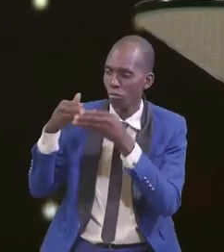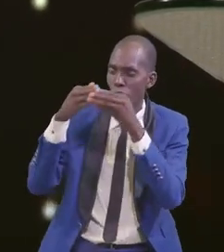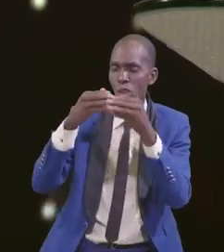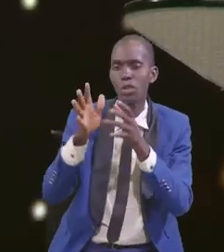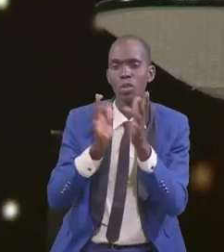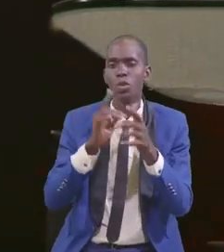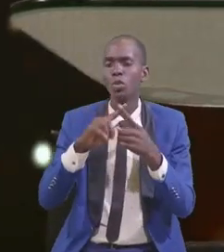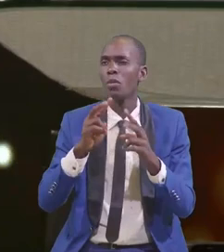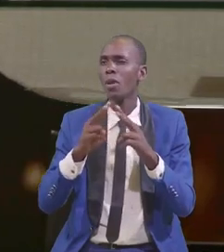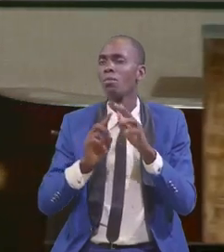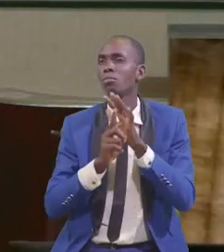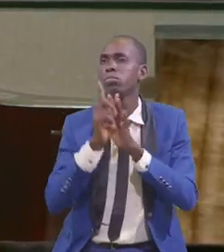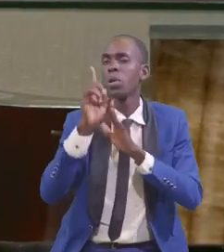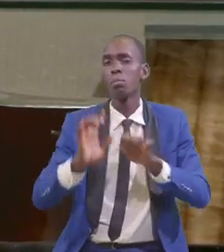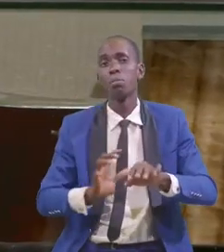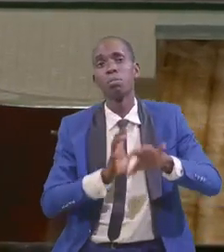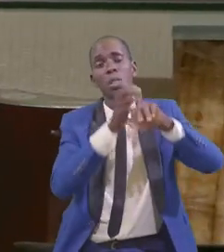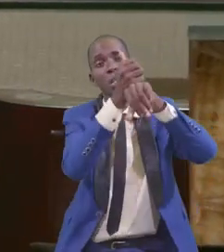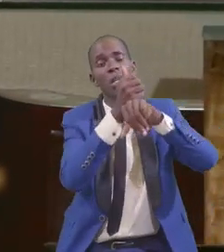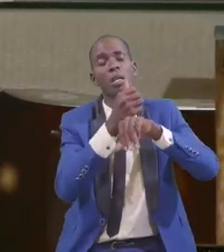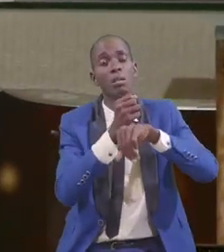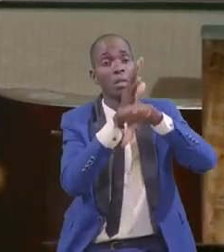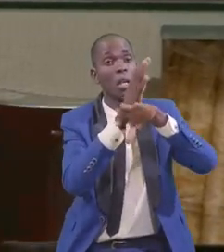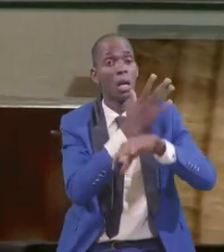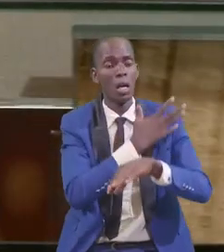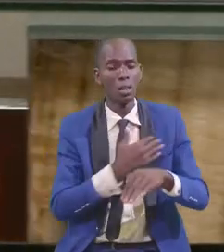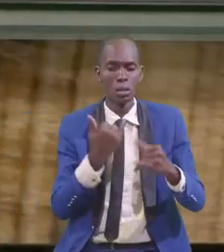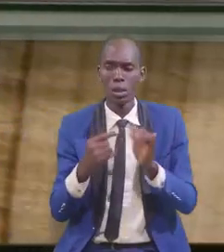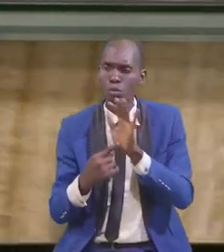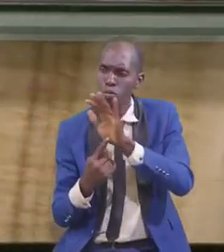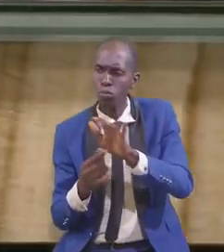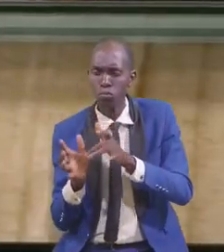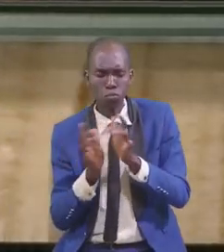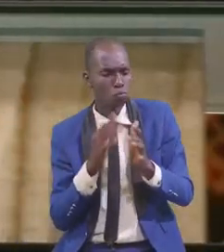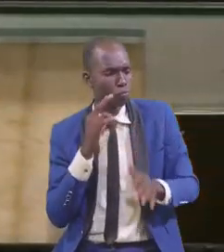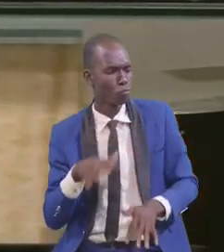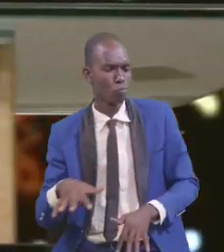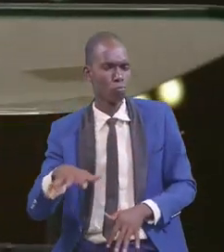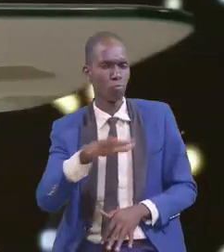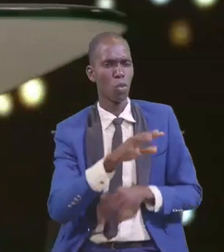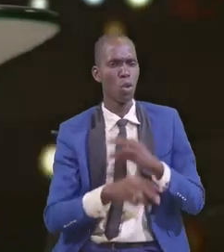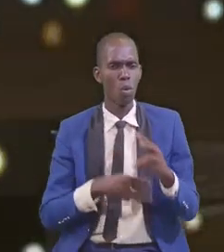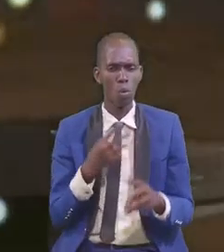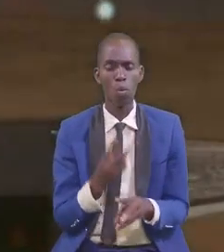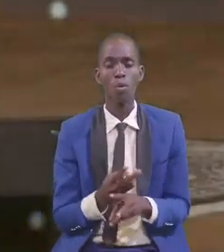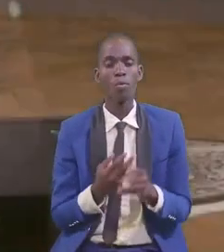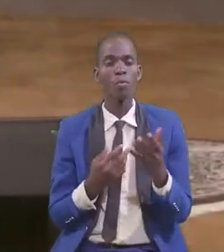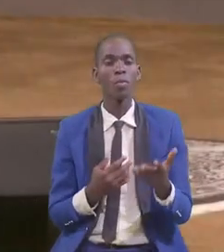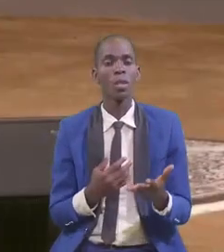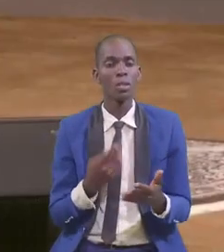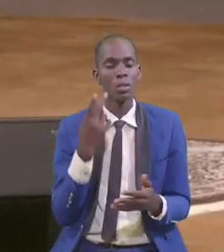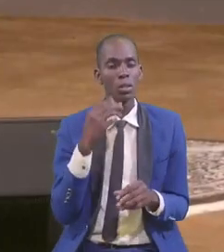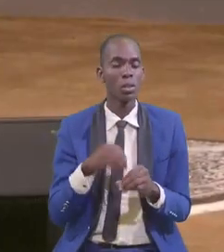him all the kingdoms of the world and the glory of them. Look at the next